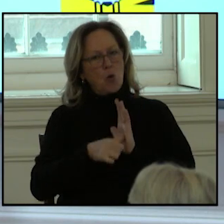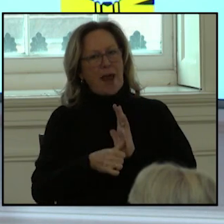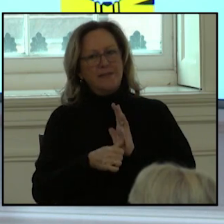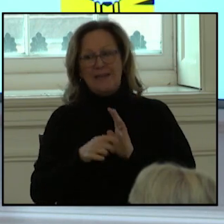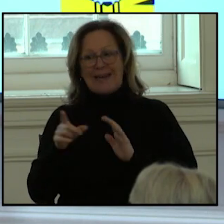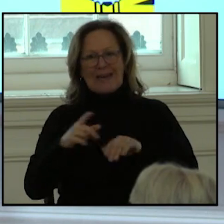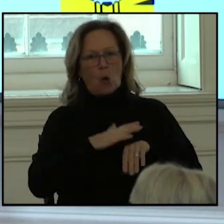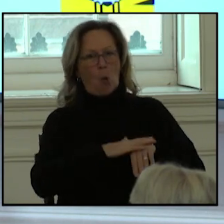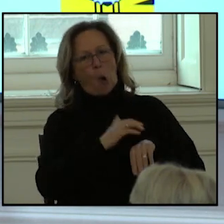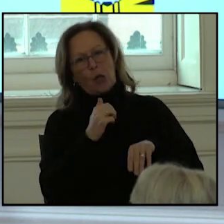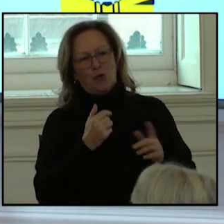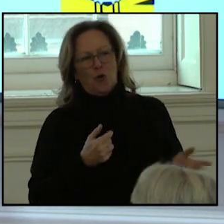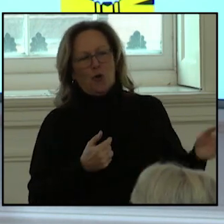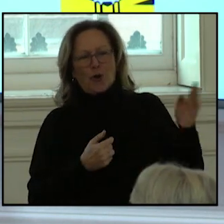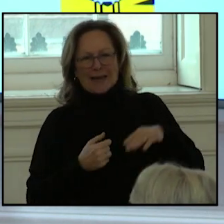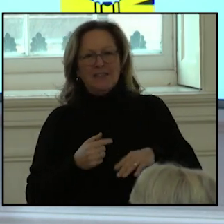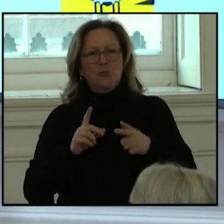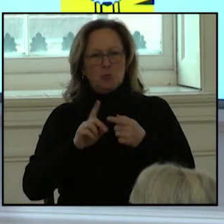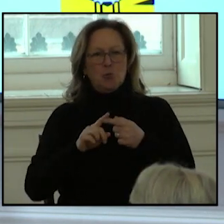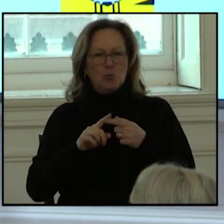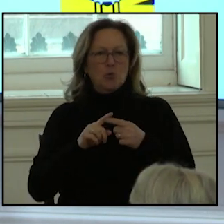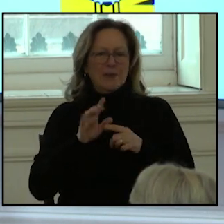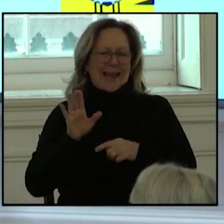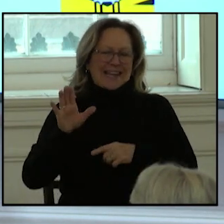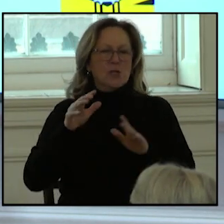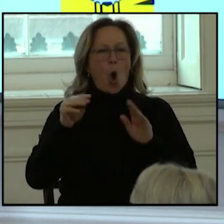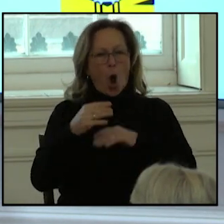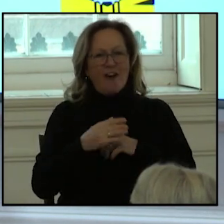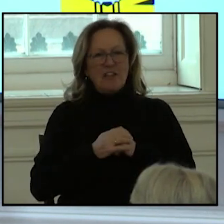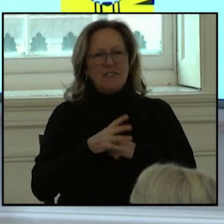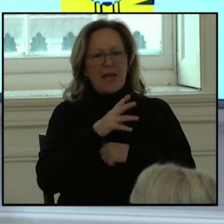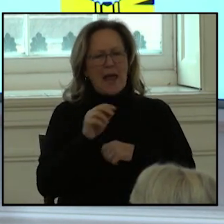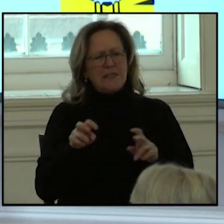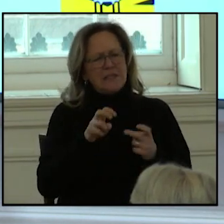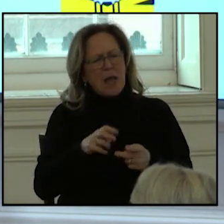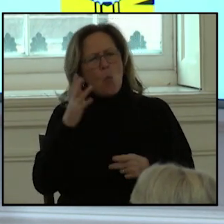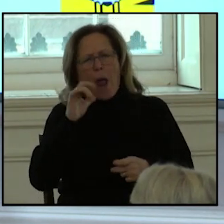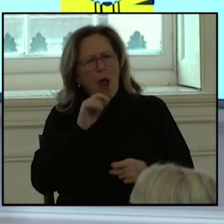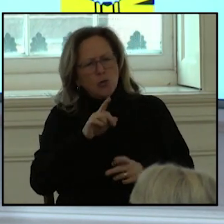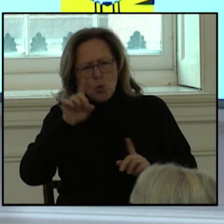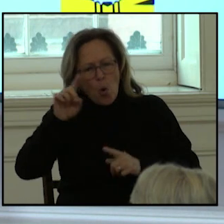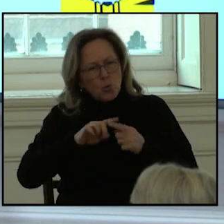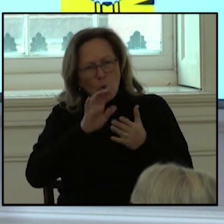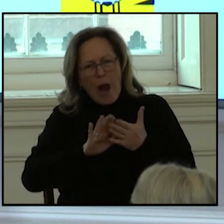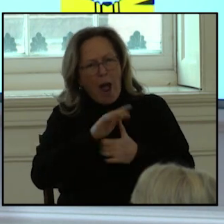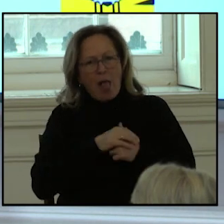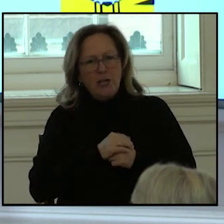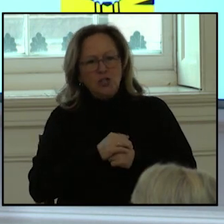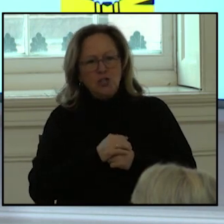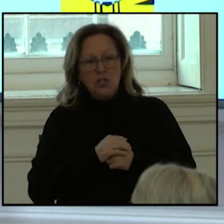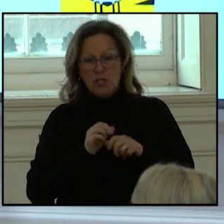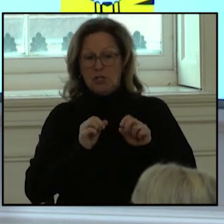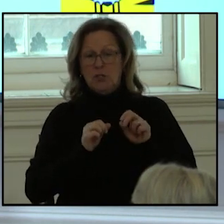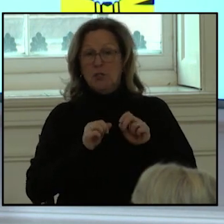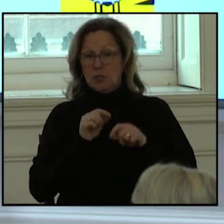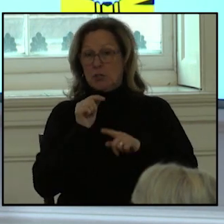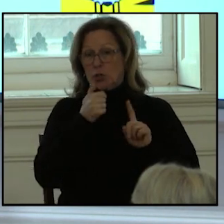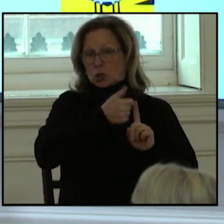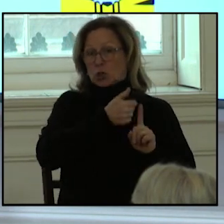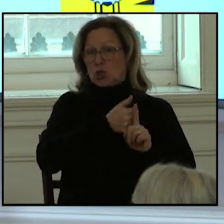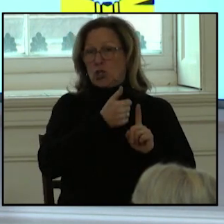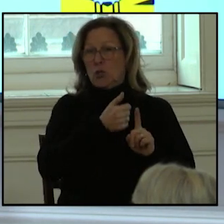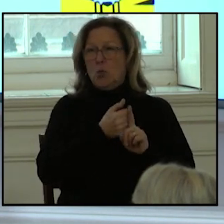called her into his office next day or so and said, "Why aren't you in college?" She was now about 2 years out of high